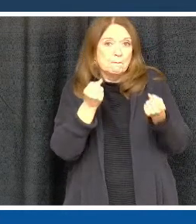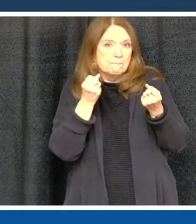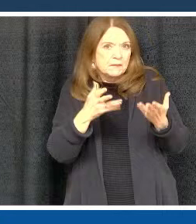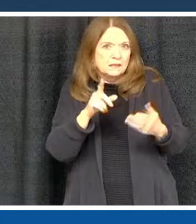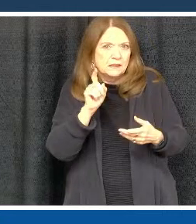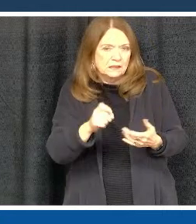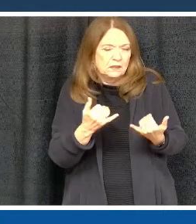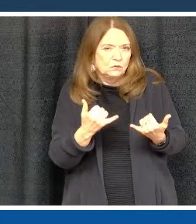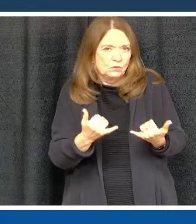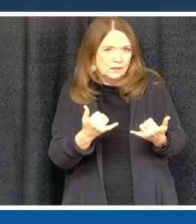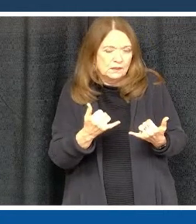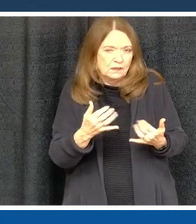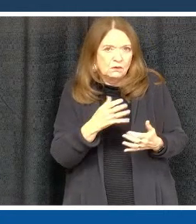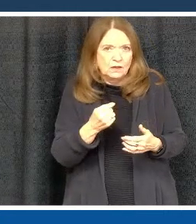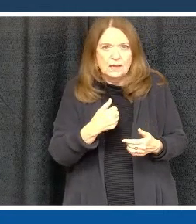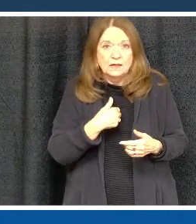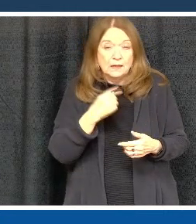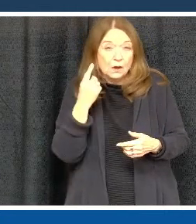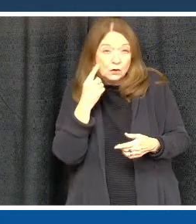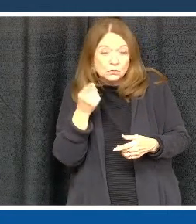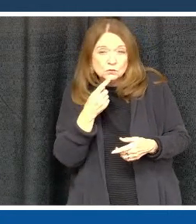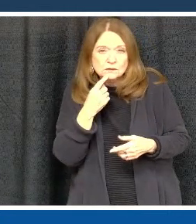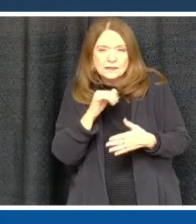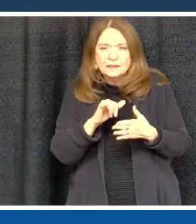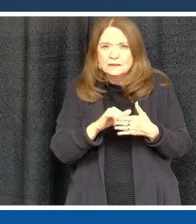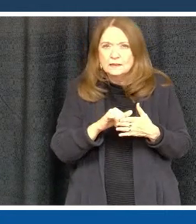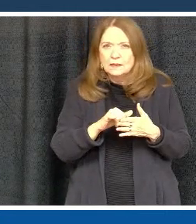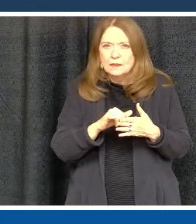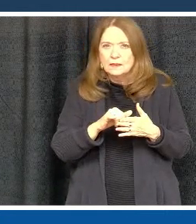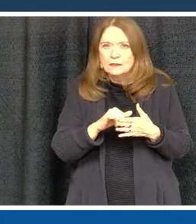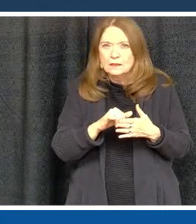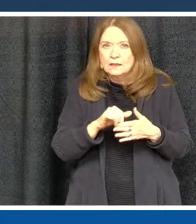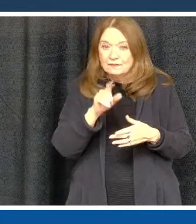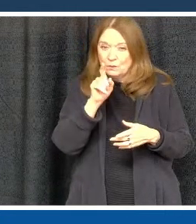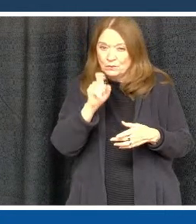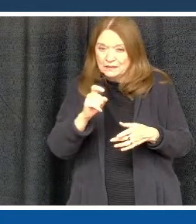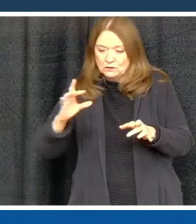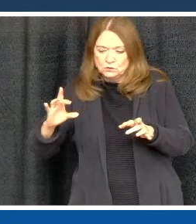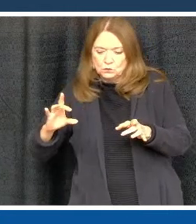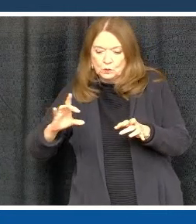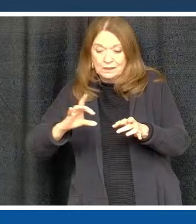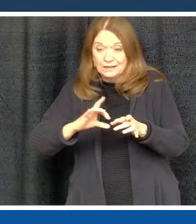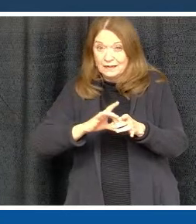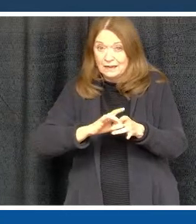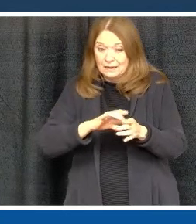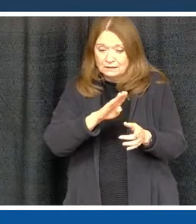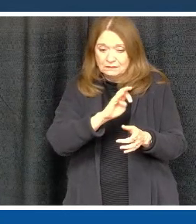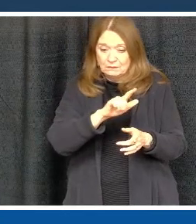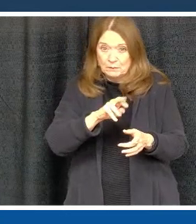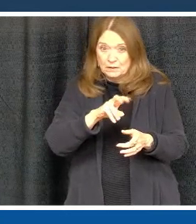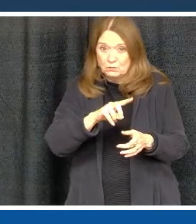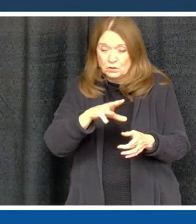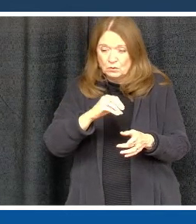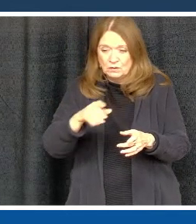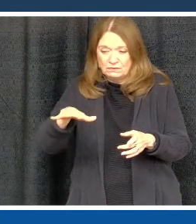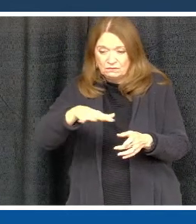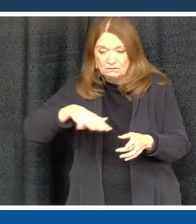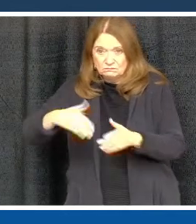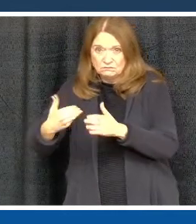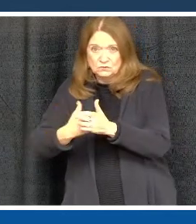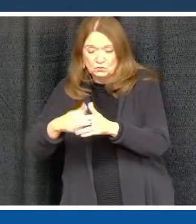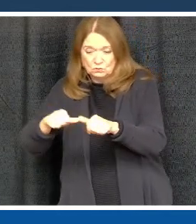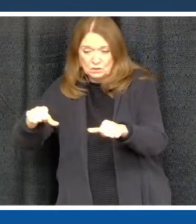right now. And I heard that you said that that it need to connect with Bell Road and the surrounding areas